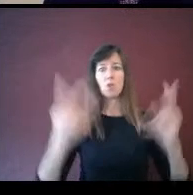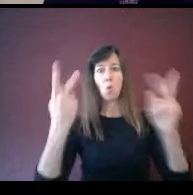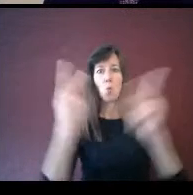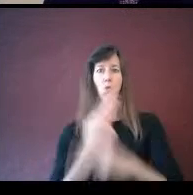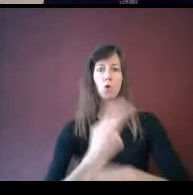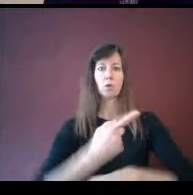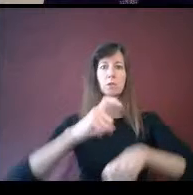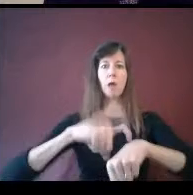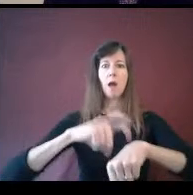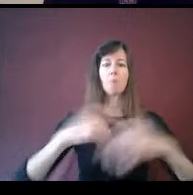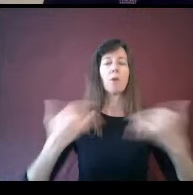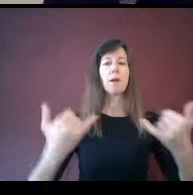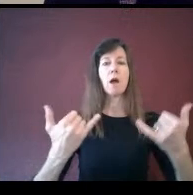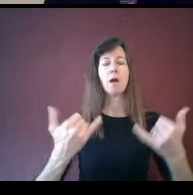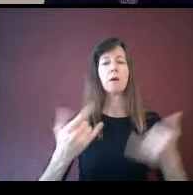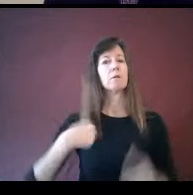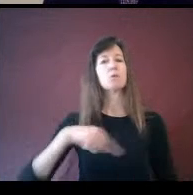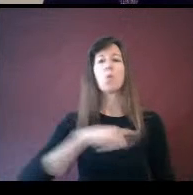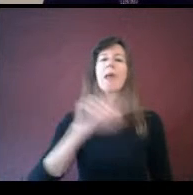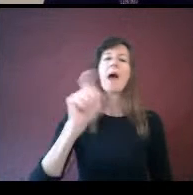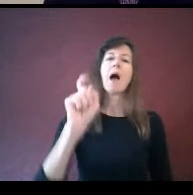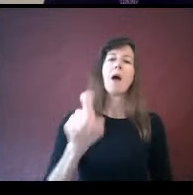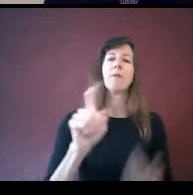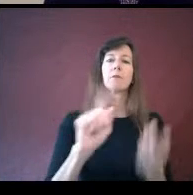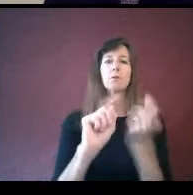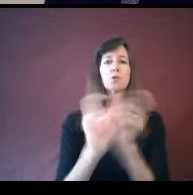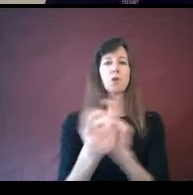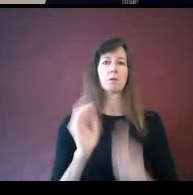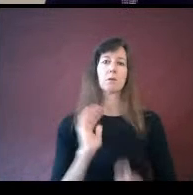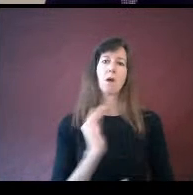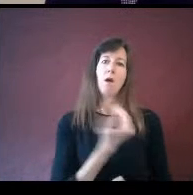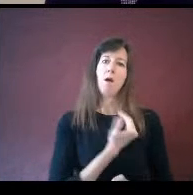behavior accordingly. And we're doing as much as we can on that